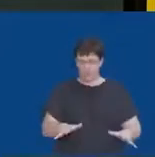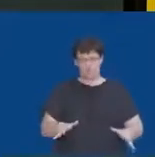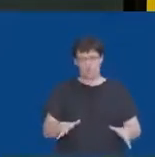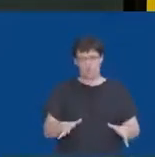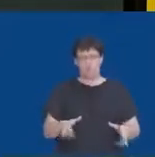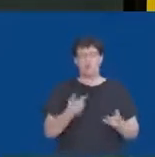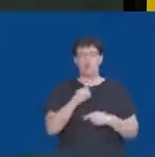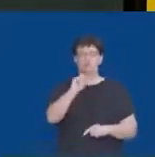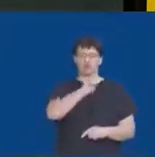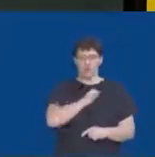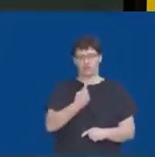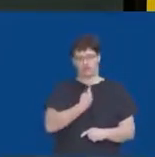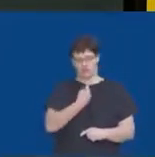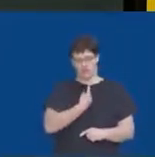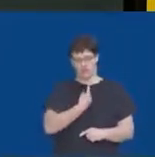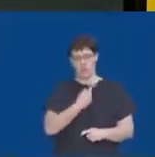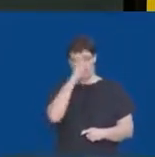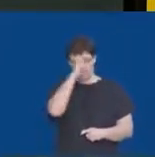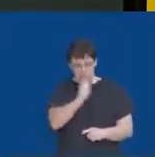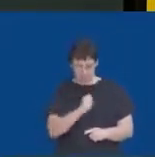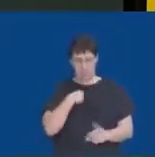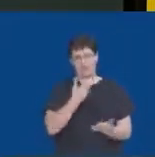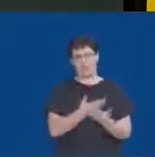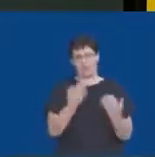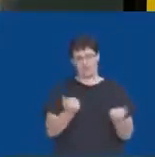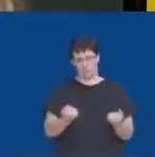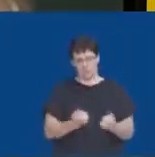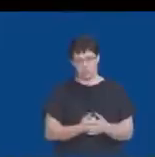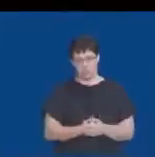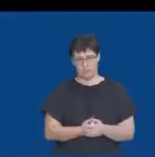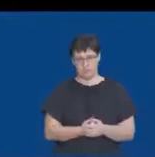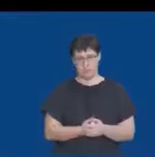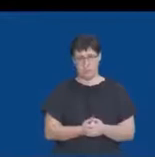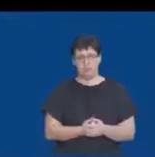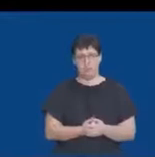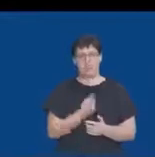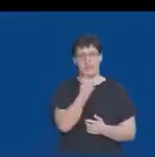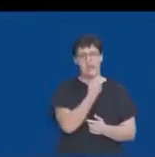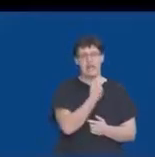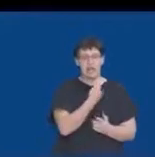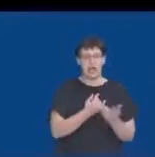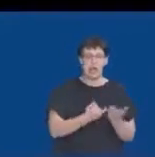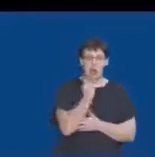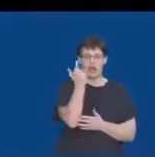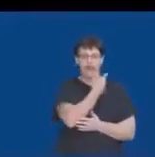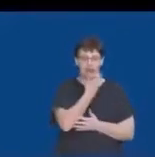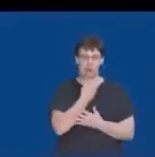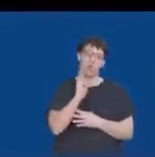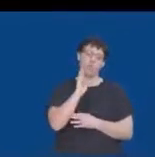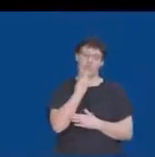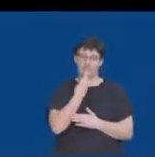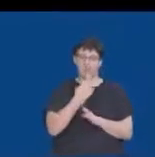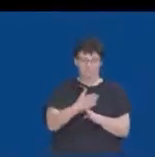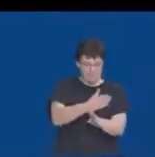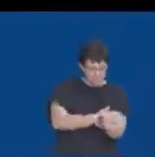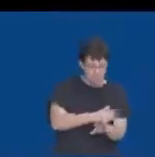do. You need to trust in yourself. You need to believe in your abilities. Eat an early lunch or breakfast before